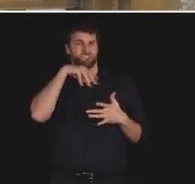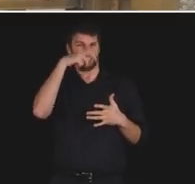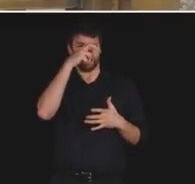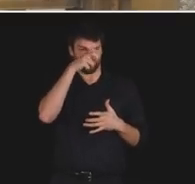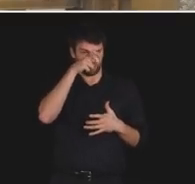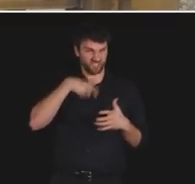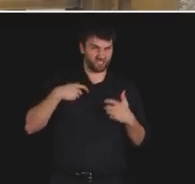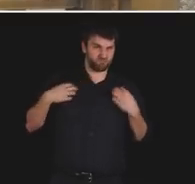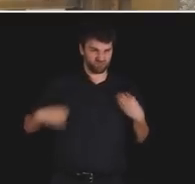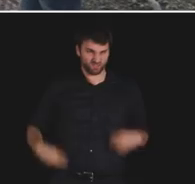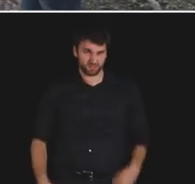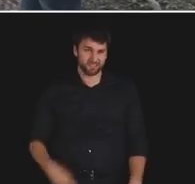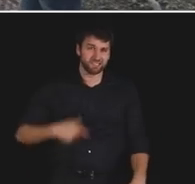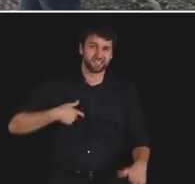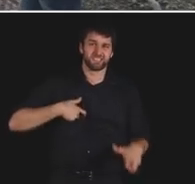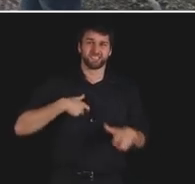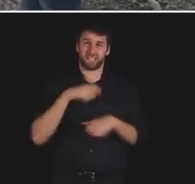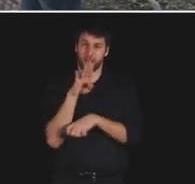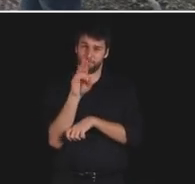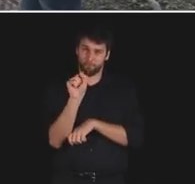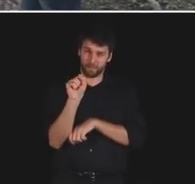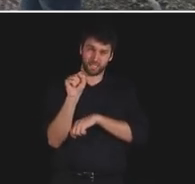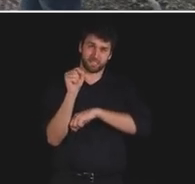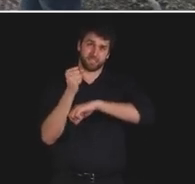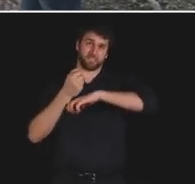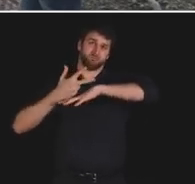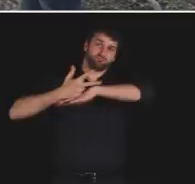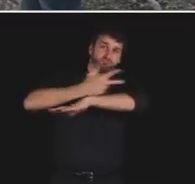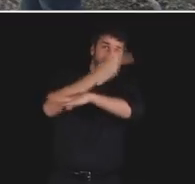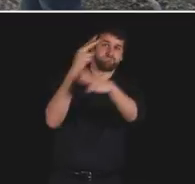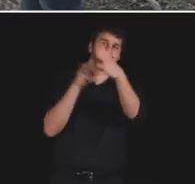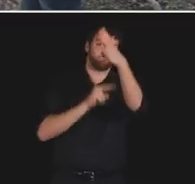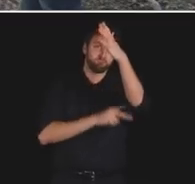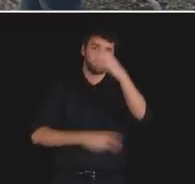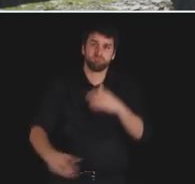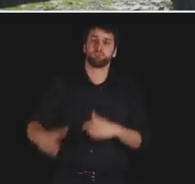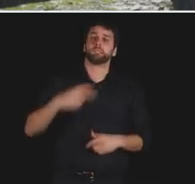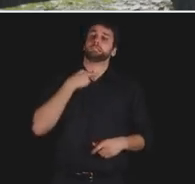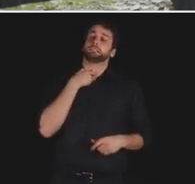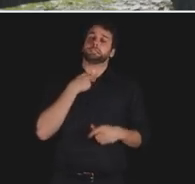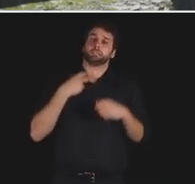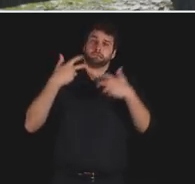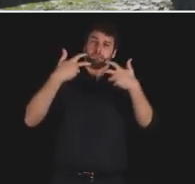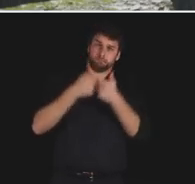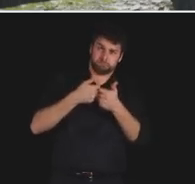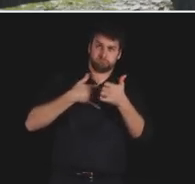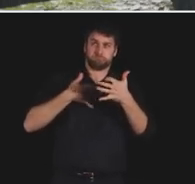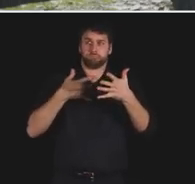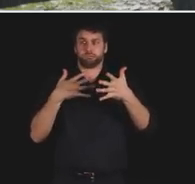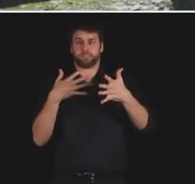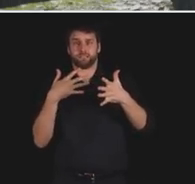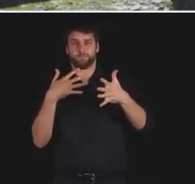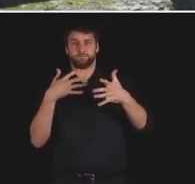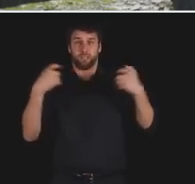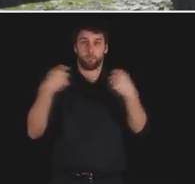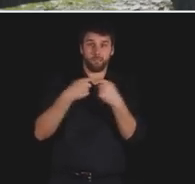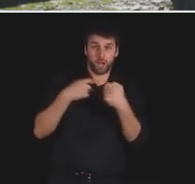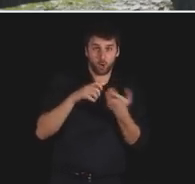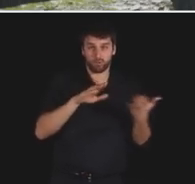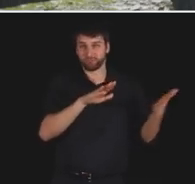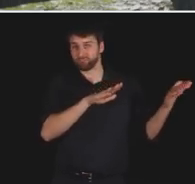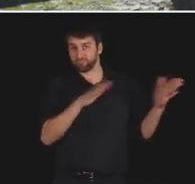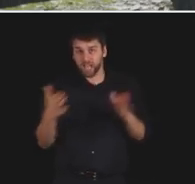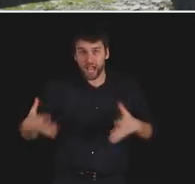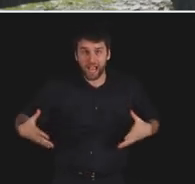This bus hit a tractor on a highway, and another bus got stuck on a bridge. Took us a couple hours to get around. We had a dead battery in the middle